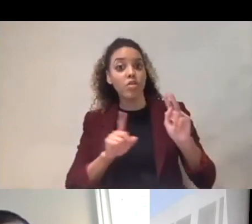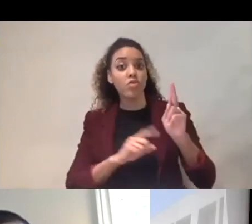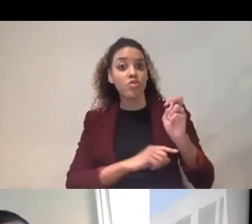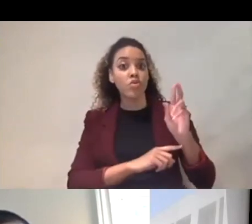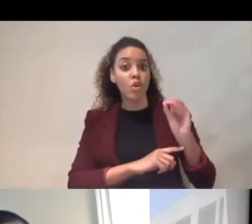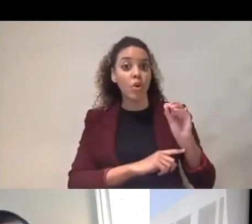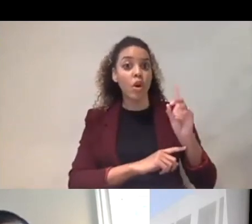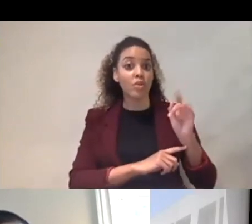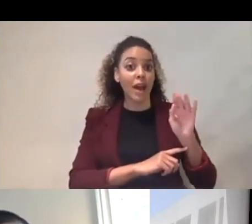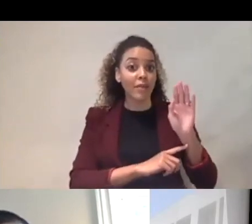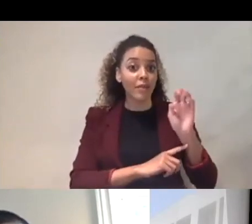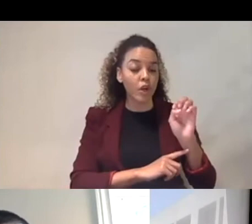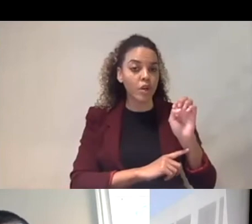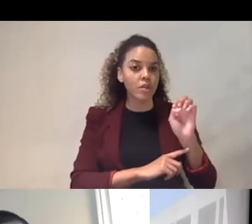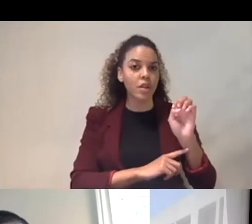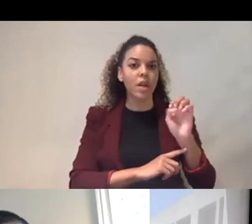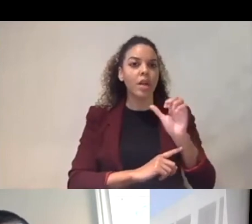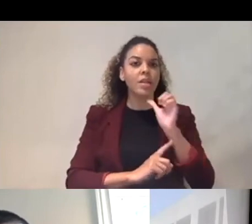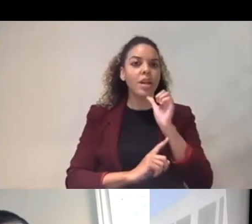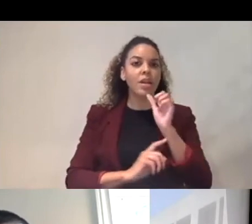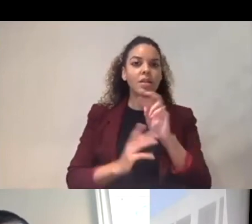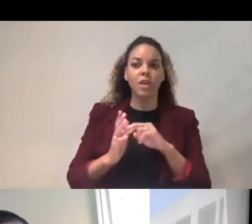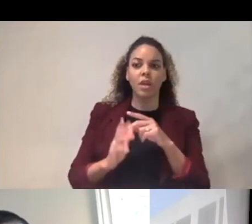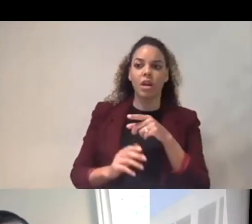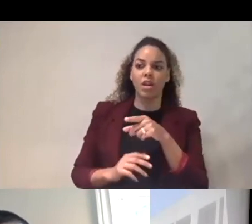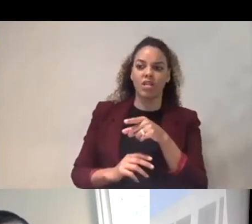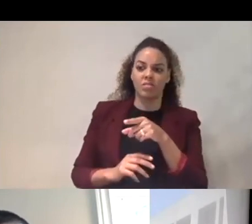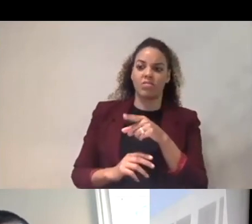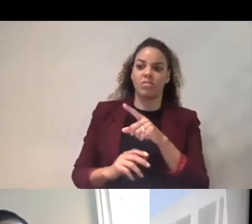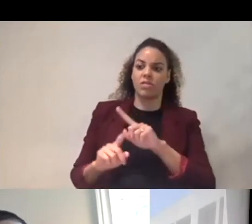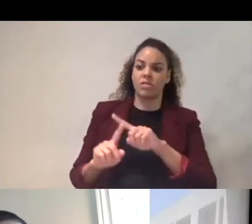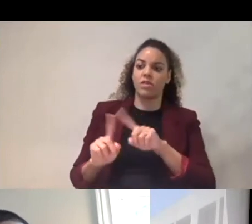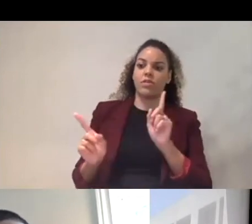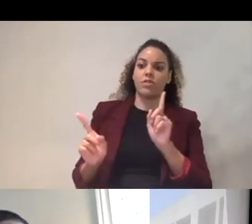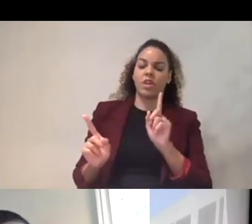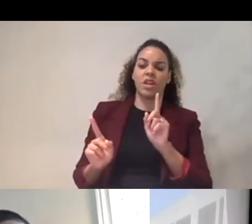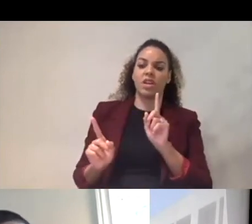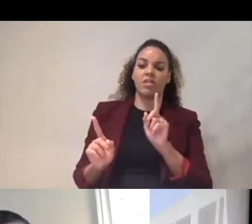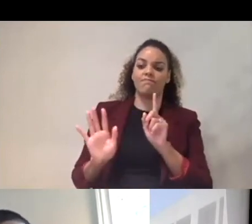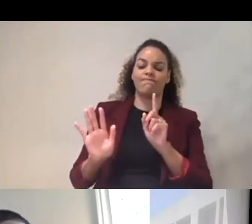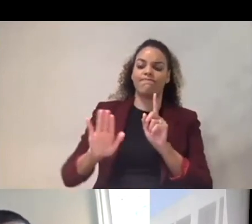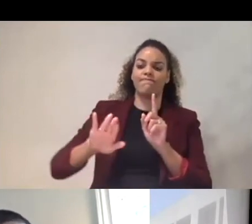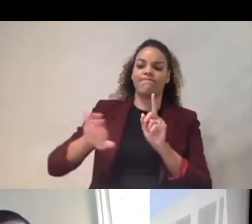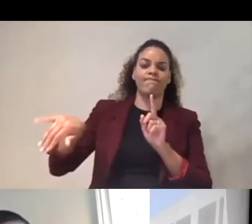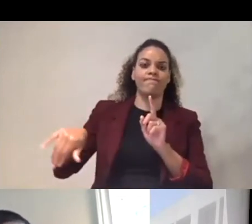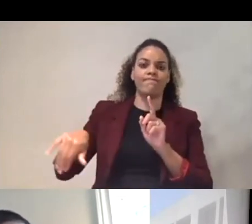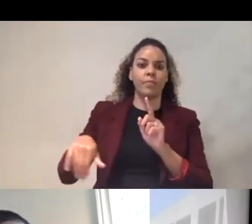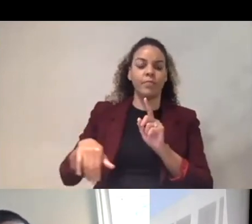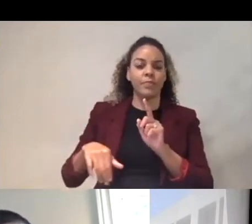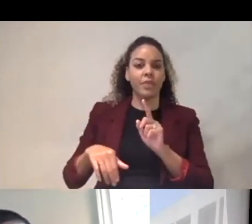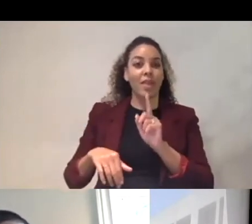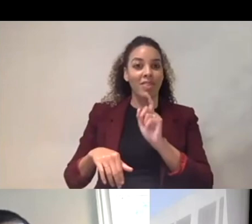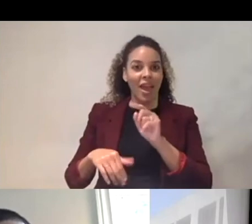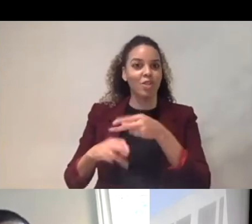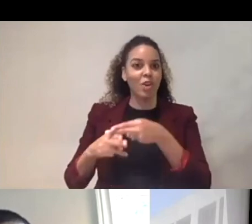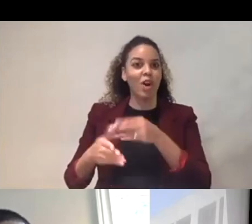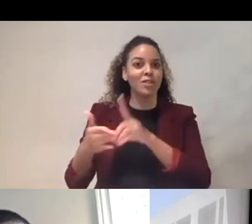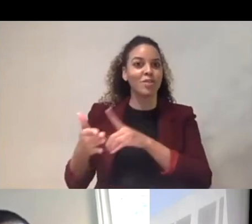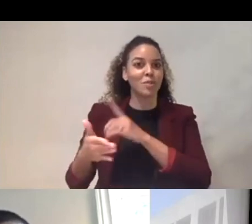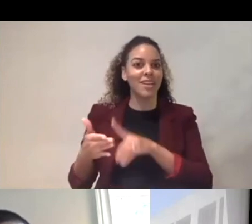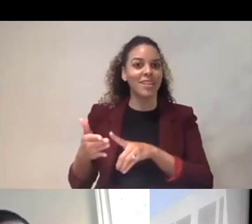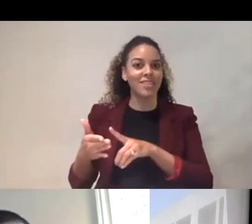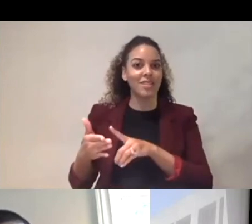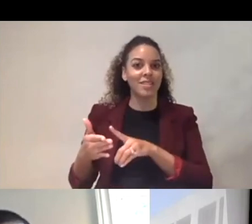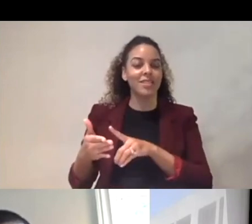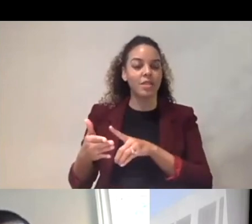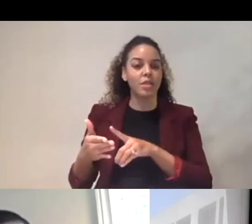immediately rejected as, oh, you're something other, you're different. That's what we reject. And that's what discrimination is ultimately. And we want